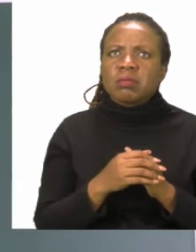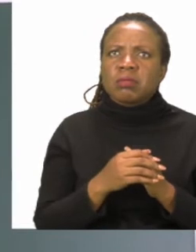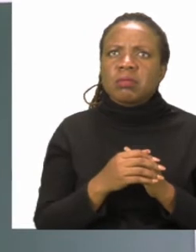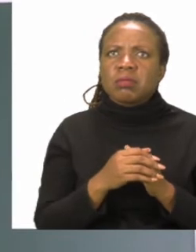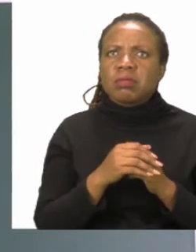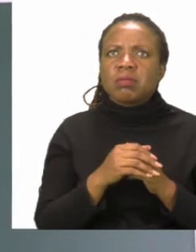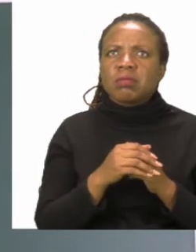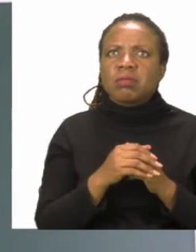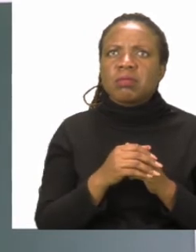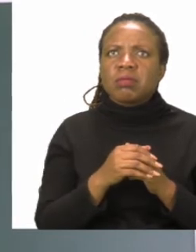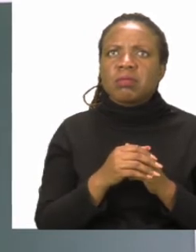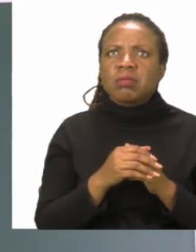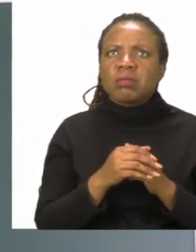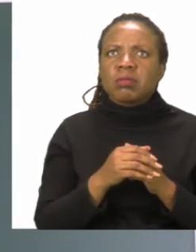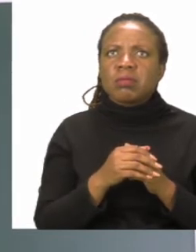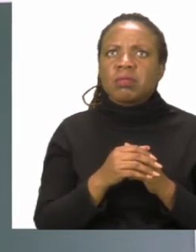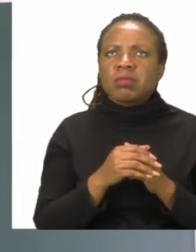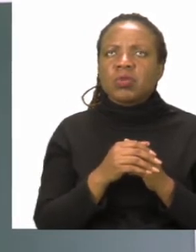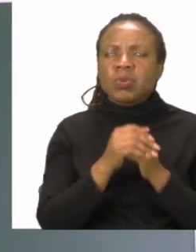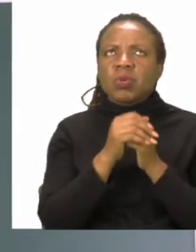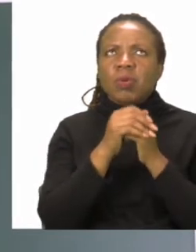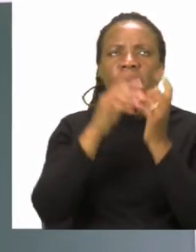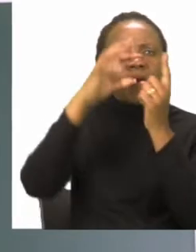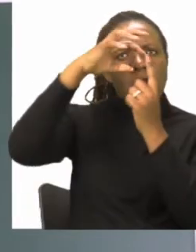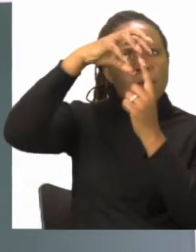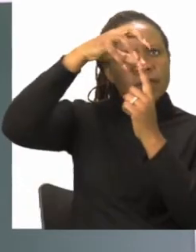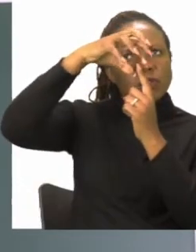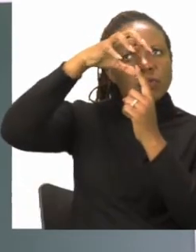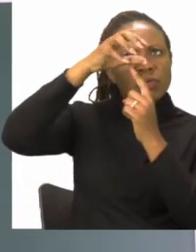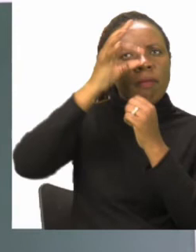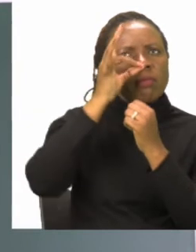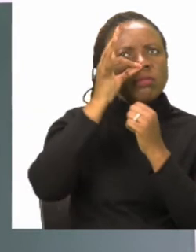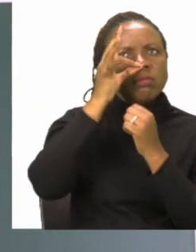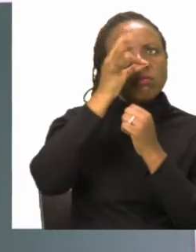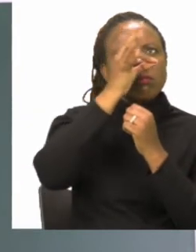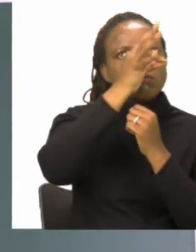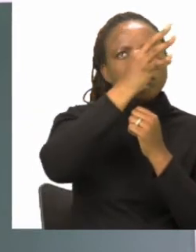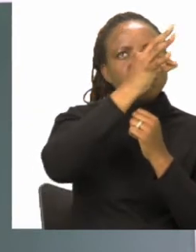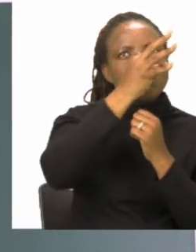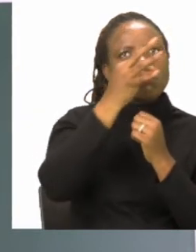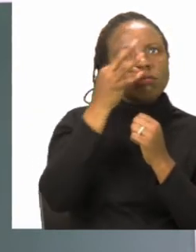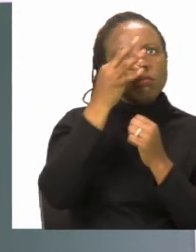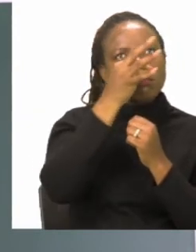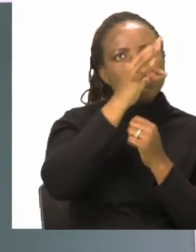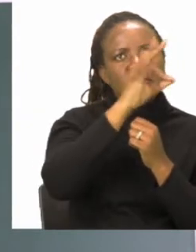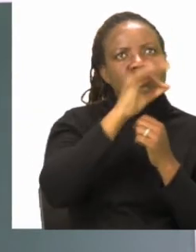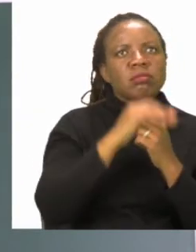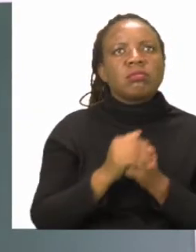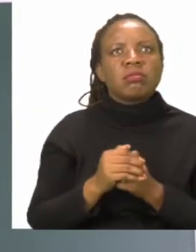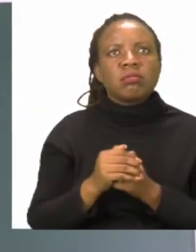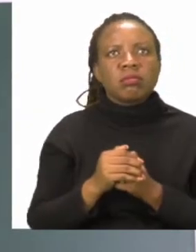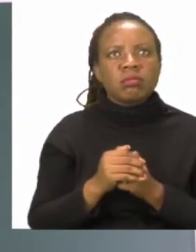identify this top part. Okay, and this part of the flower is